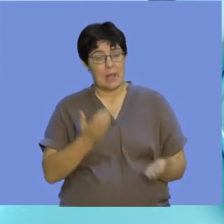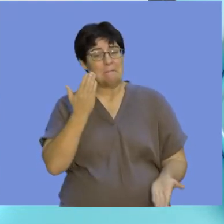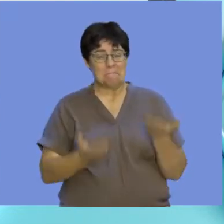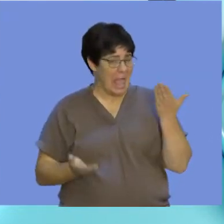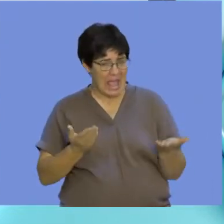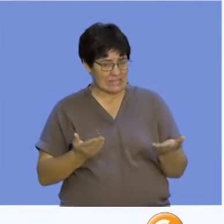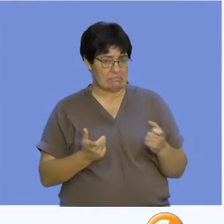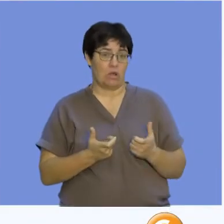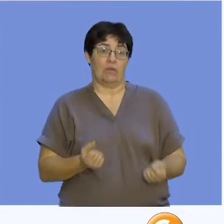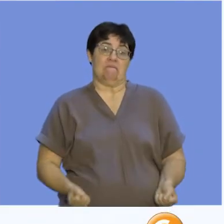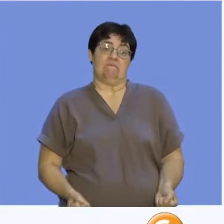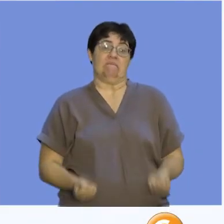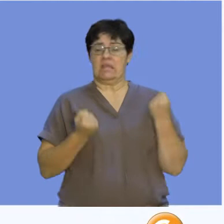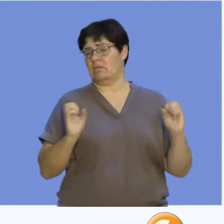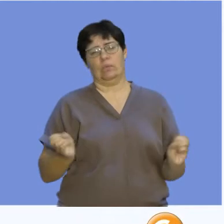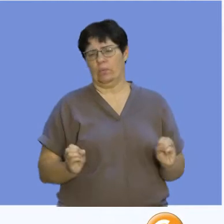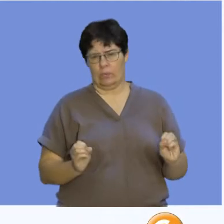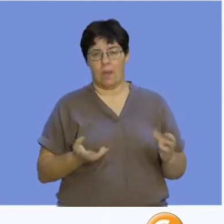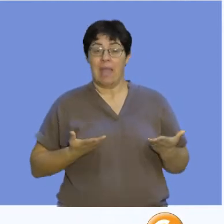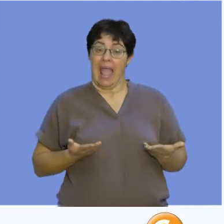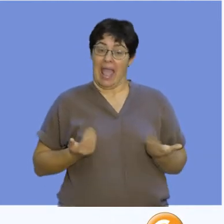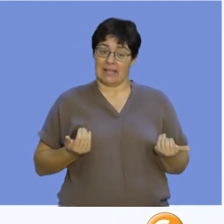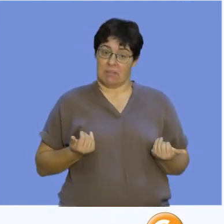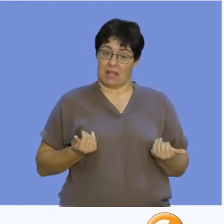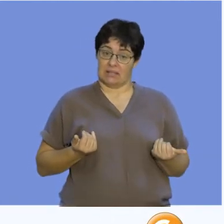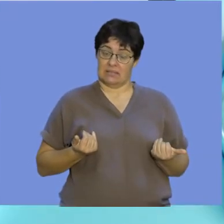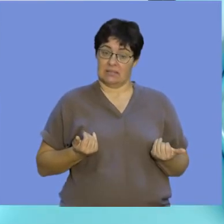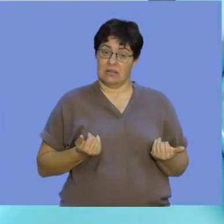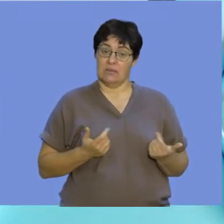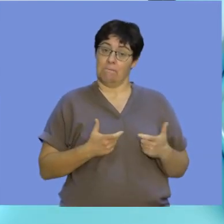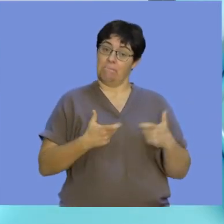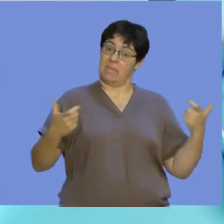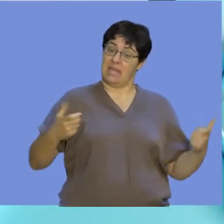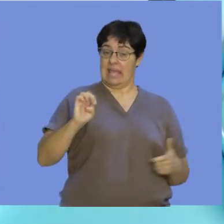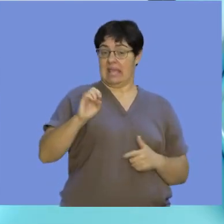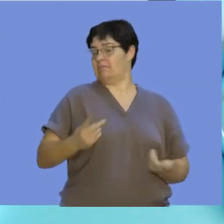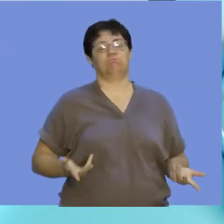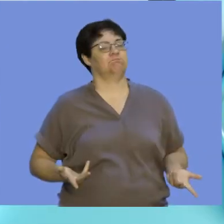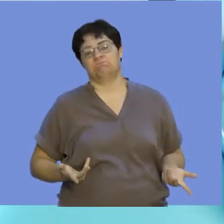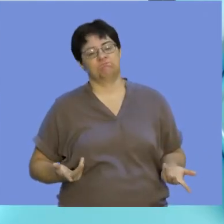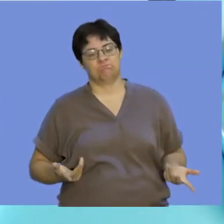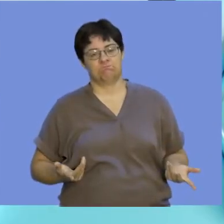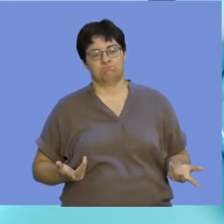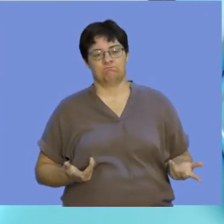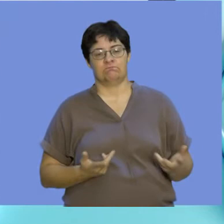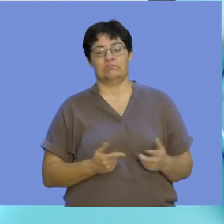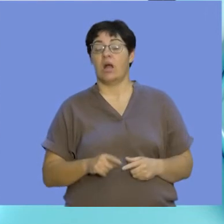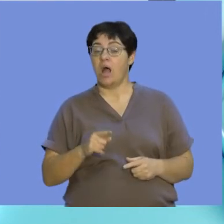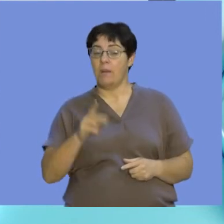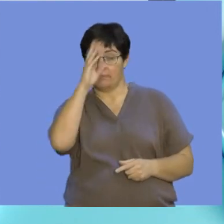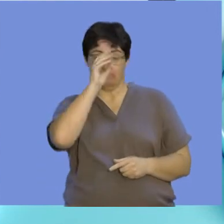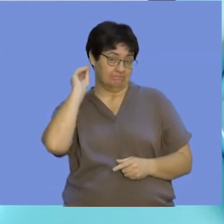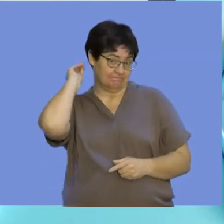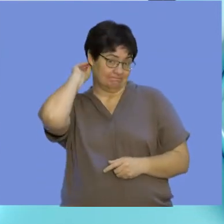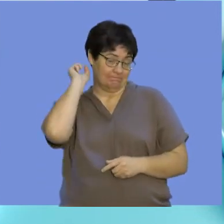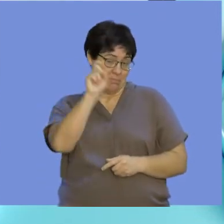very big. So I'm not expecting a very big kinetic energy. So one thing to keep in the back